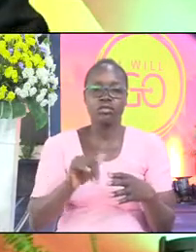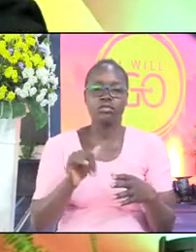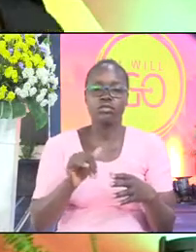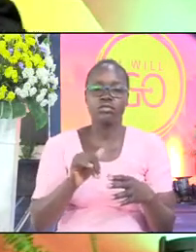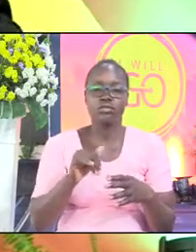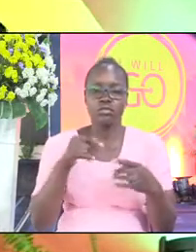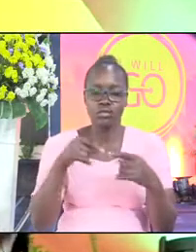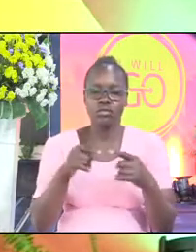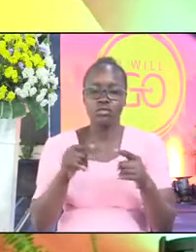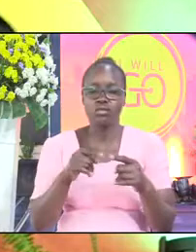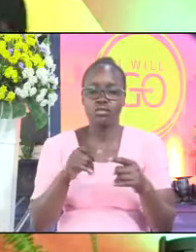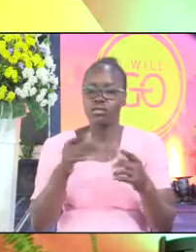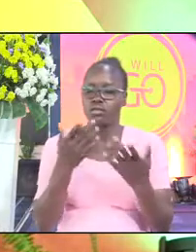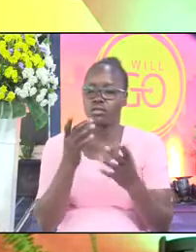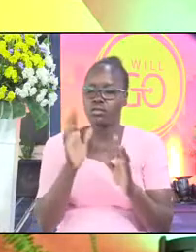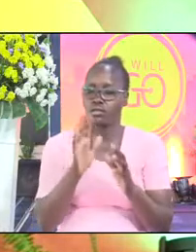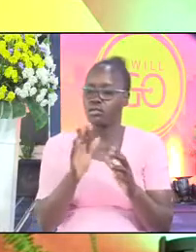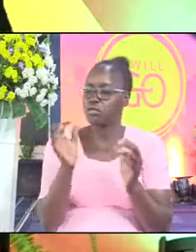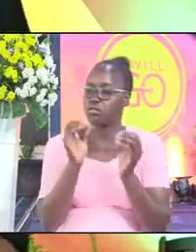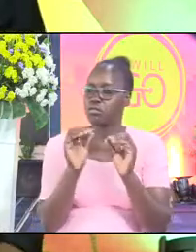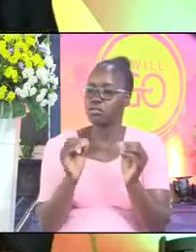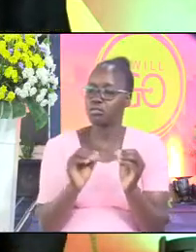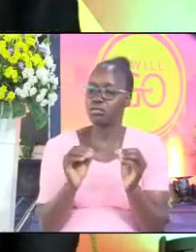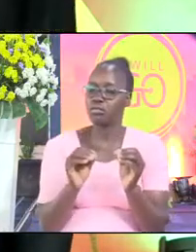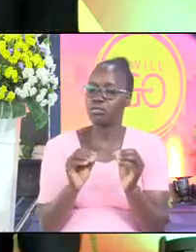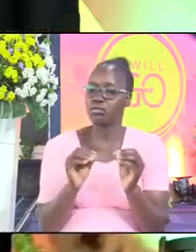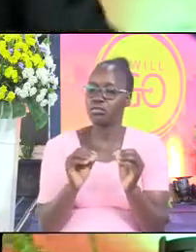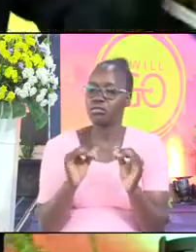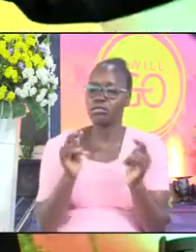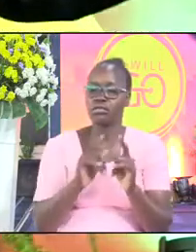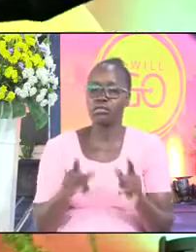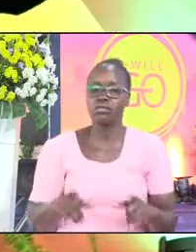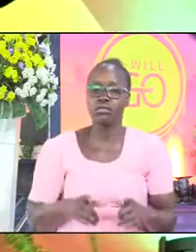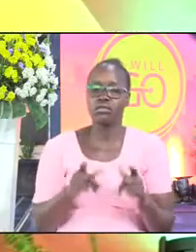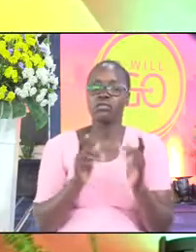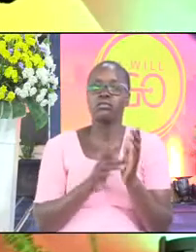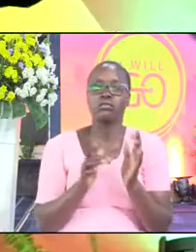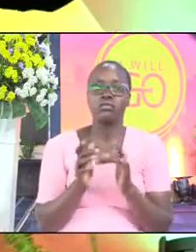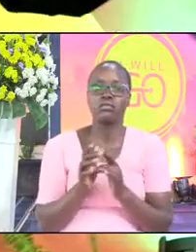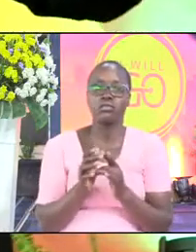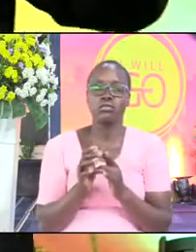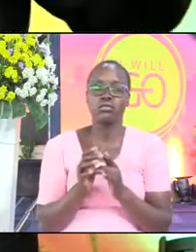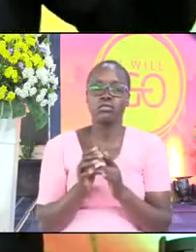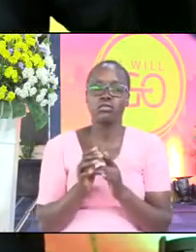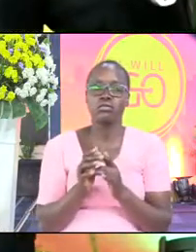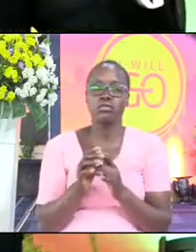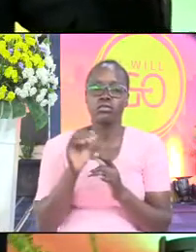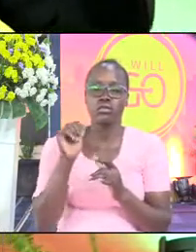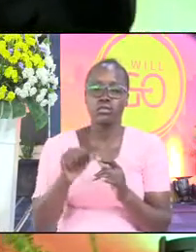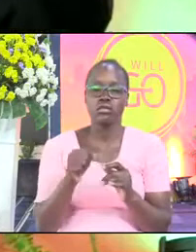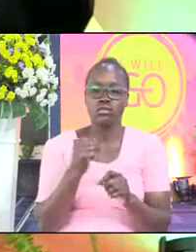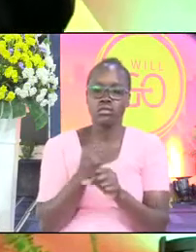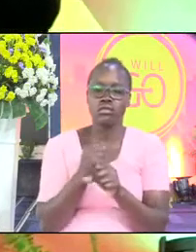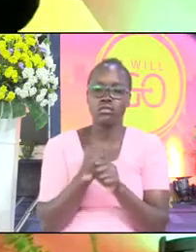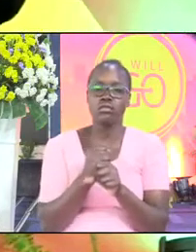people themselves didn't see or couldn't see. New Life, Jesus can read